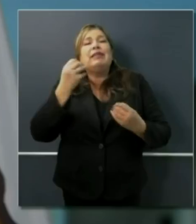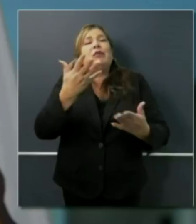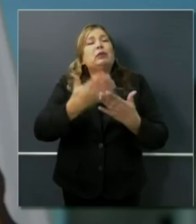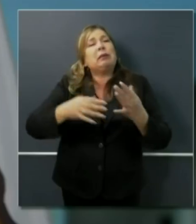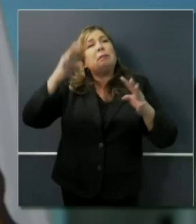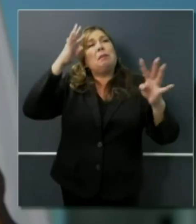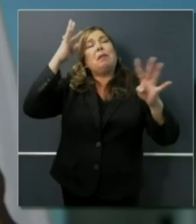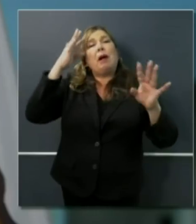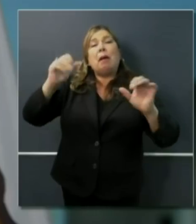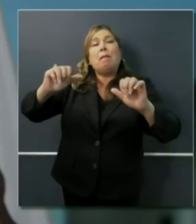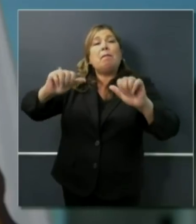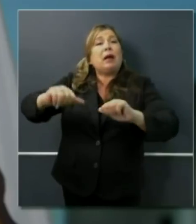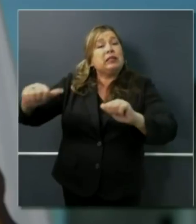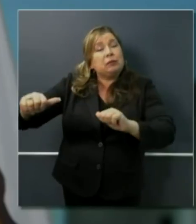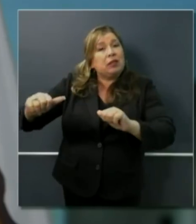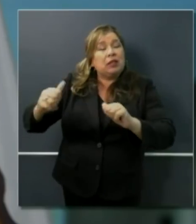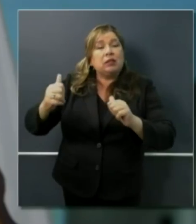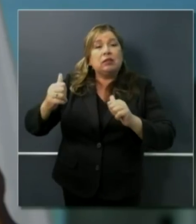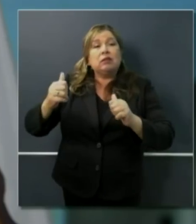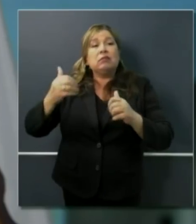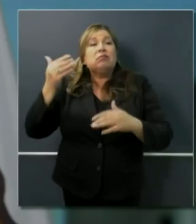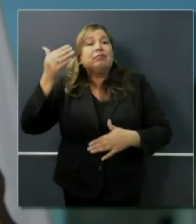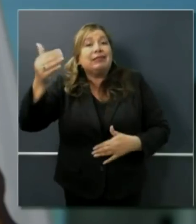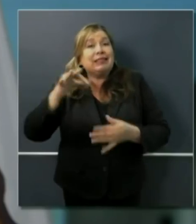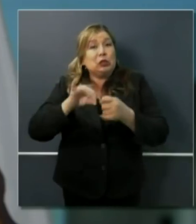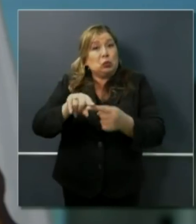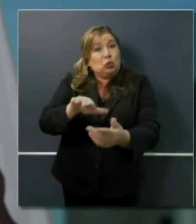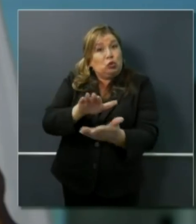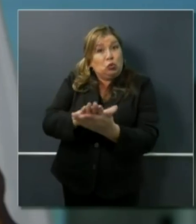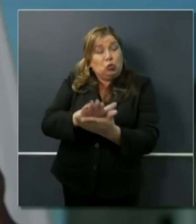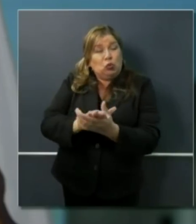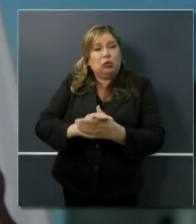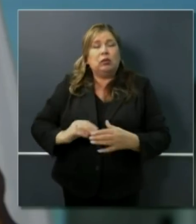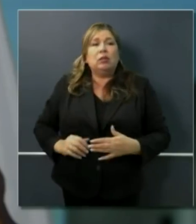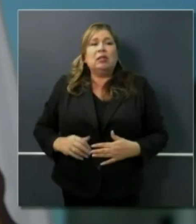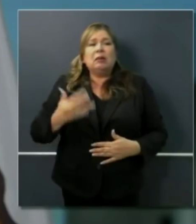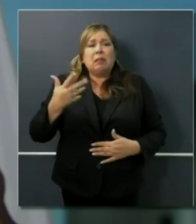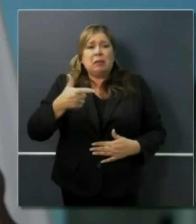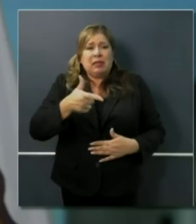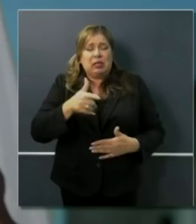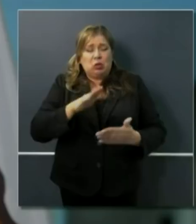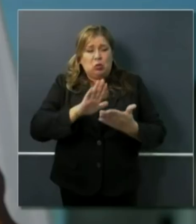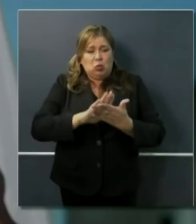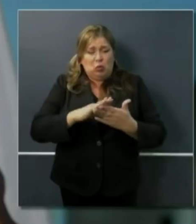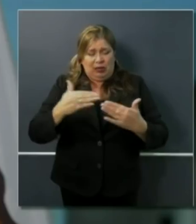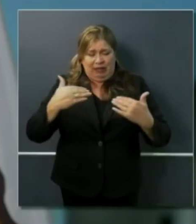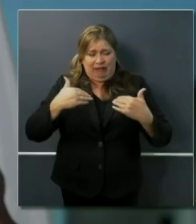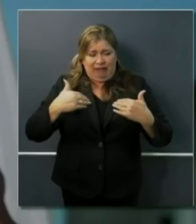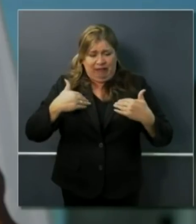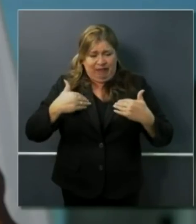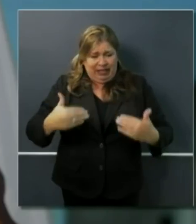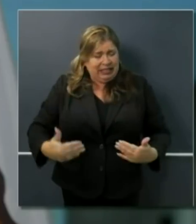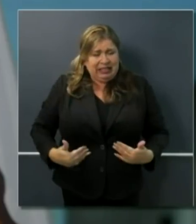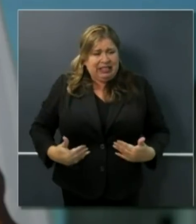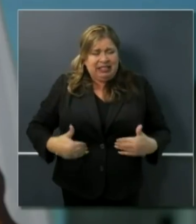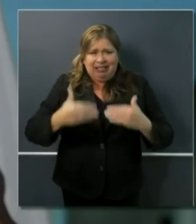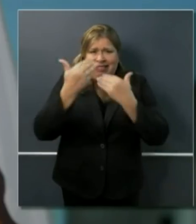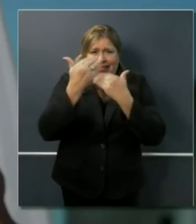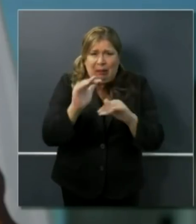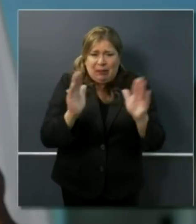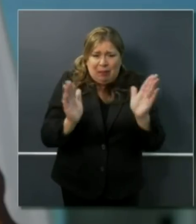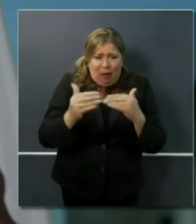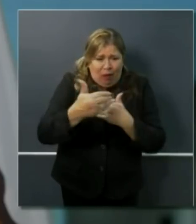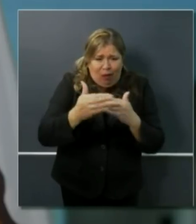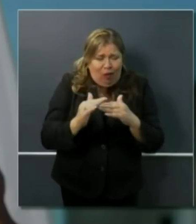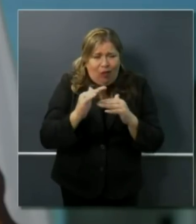you scenarios where in physically constrained environments where practicing physical distancing within the